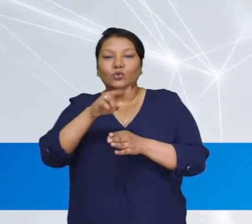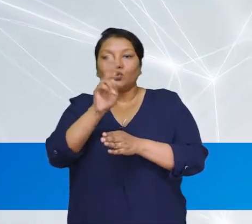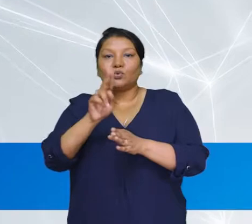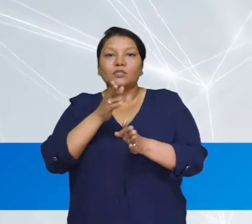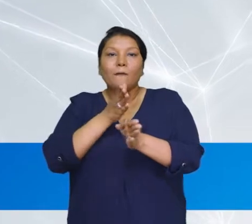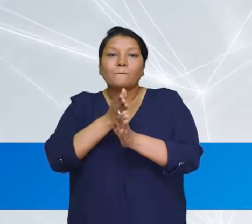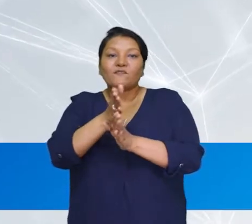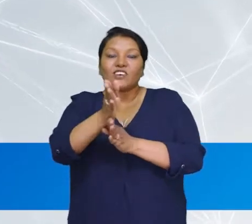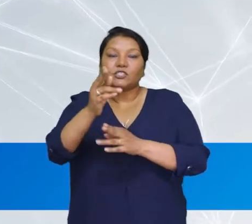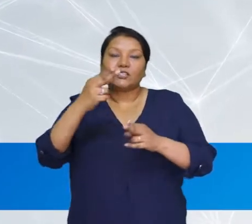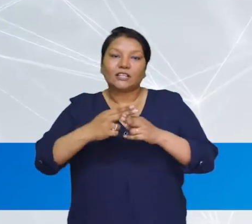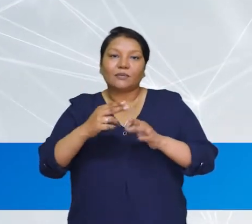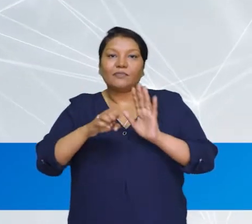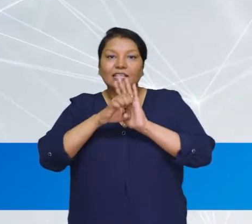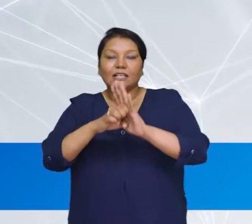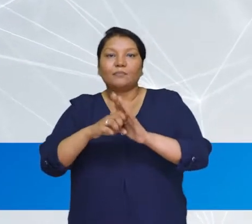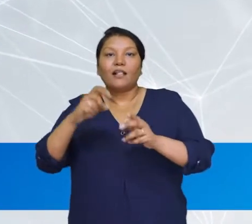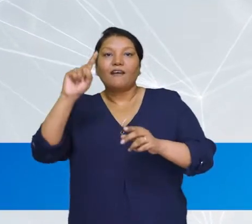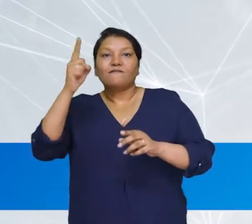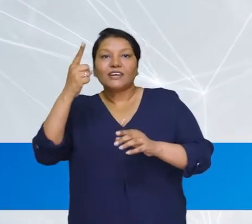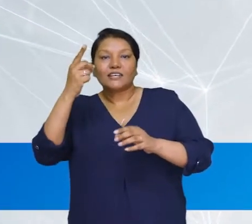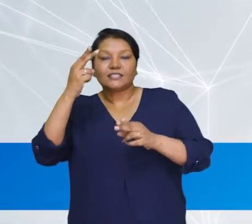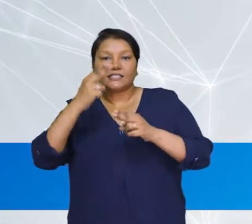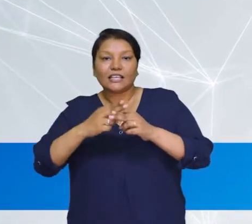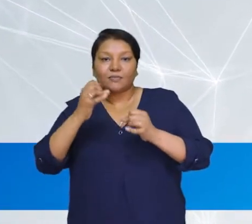address. Some examples could be your